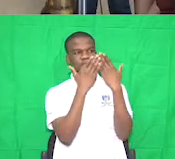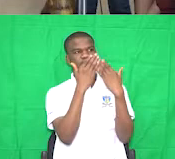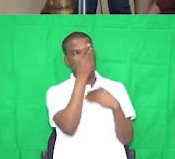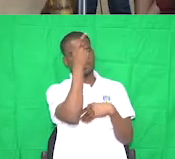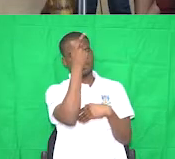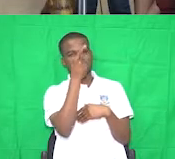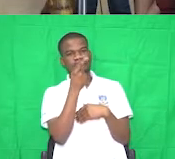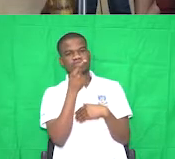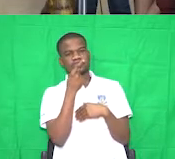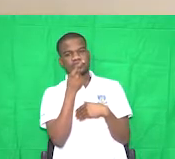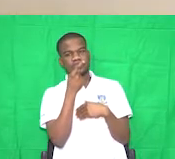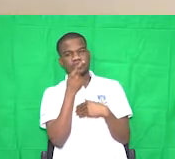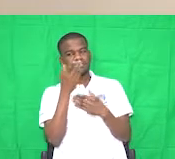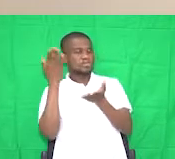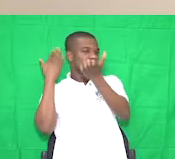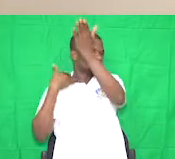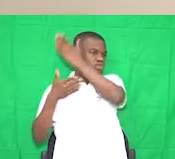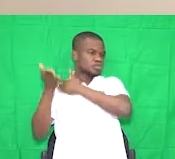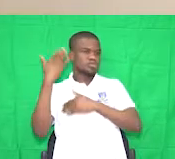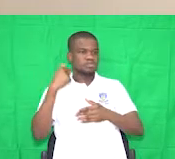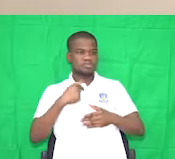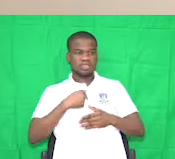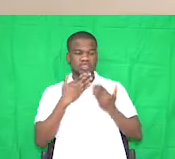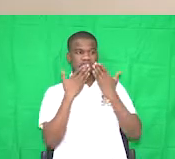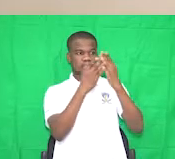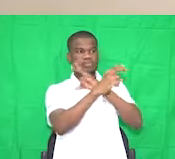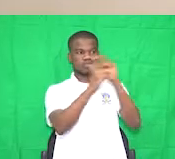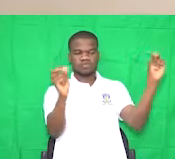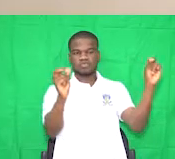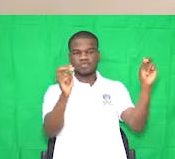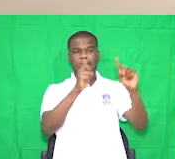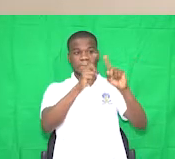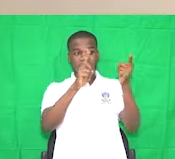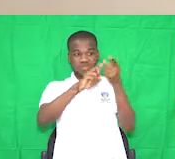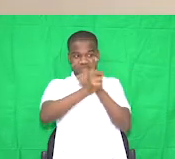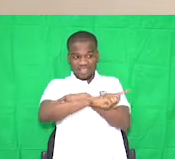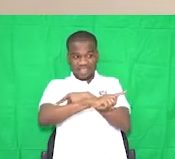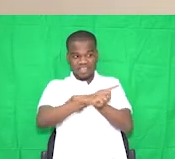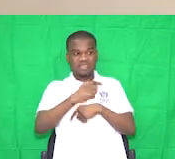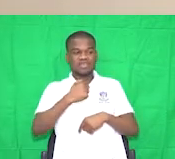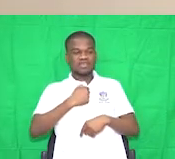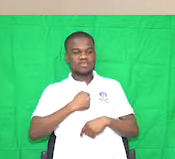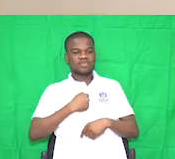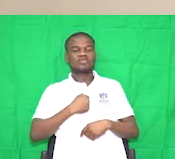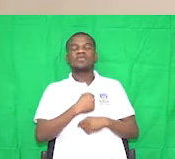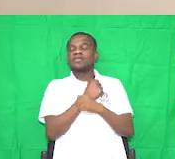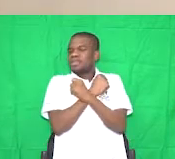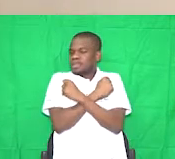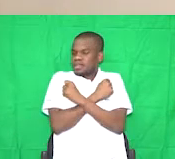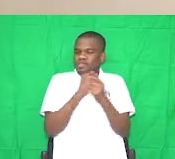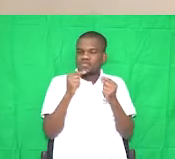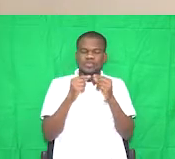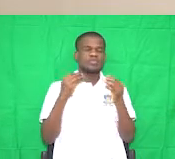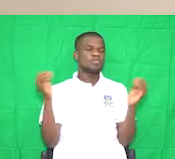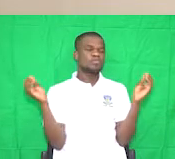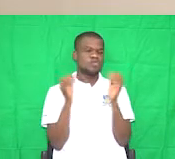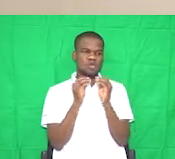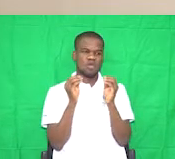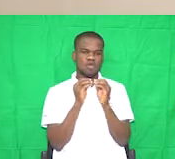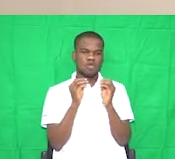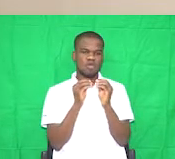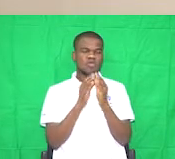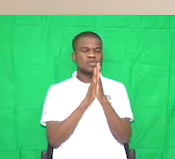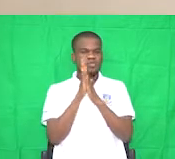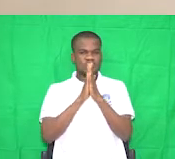pass without thanking you, but you haven't let a single second pass without loving me unconditionally. I